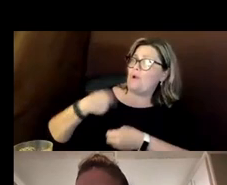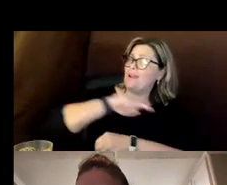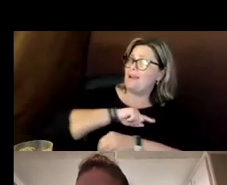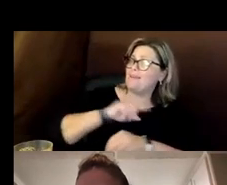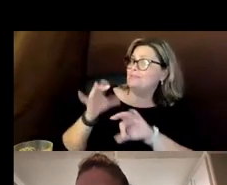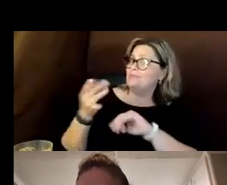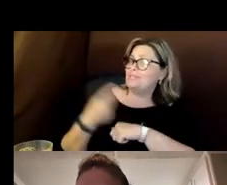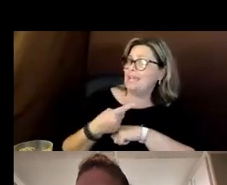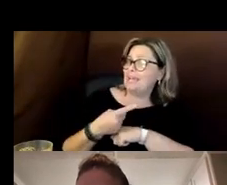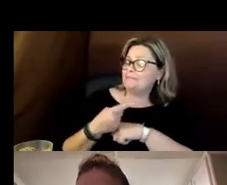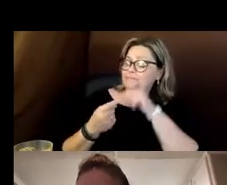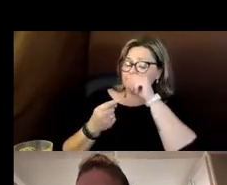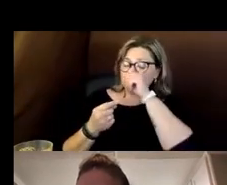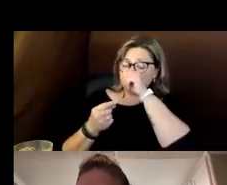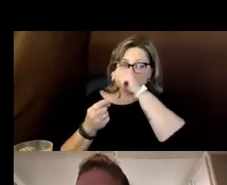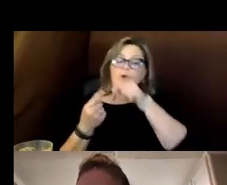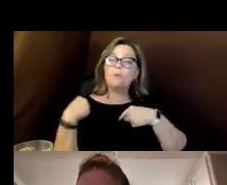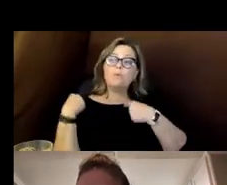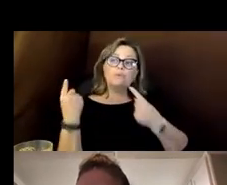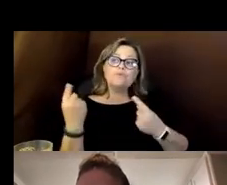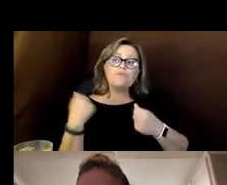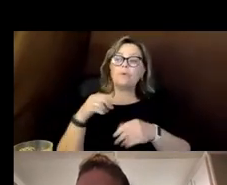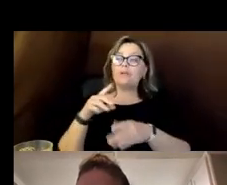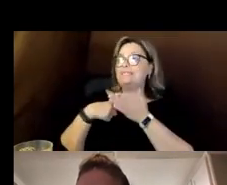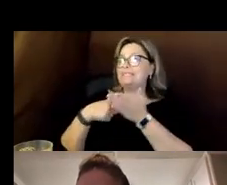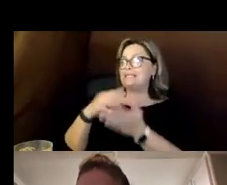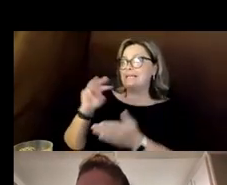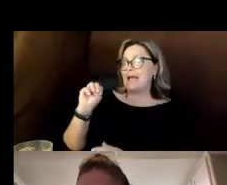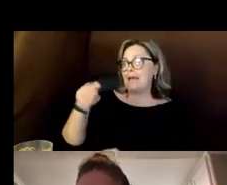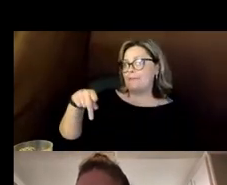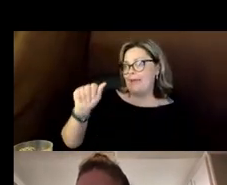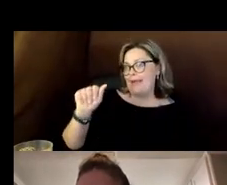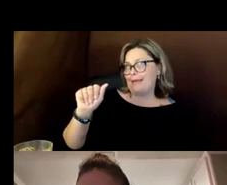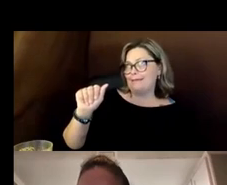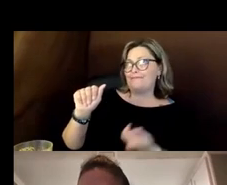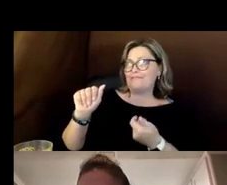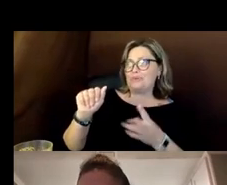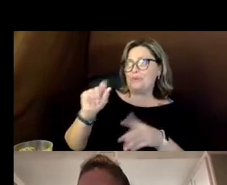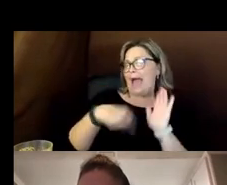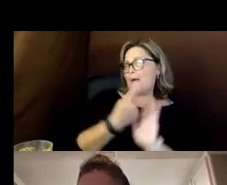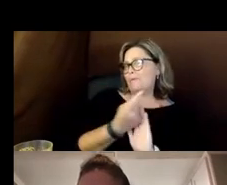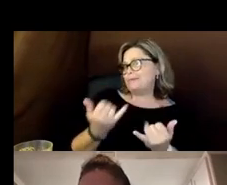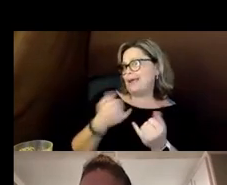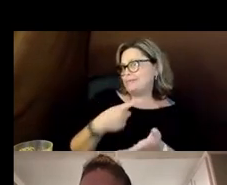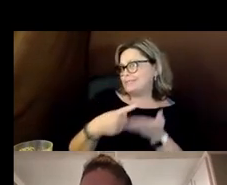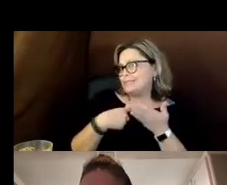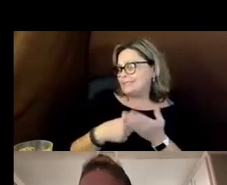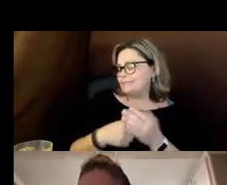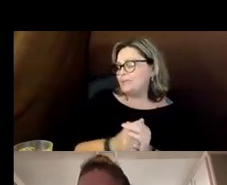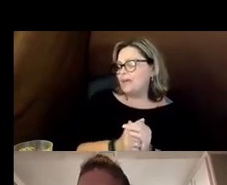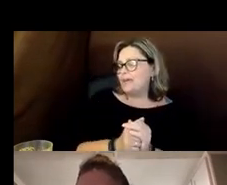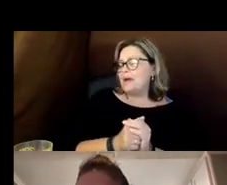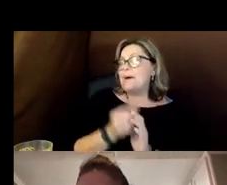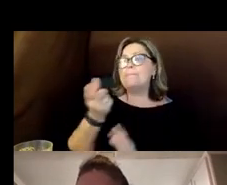been talking about the master plan for aging for a couple of hours now today. And there are